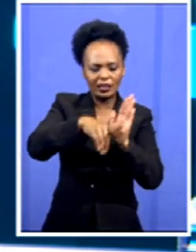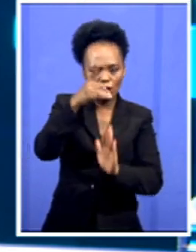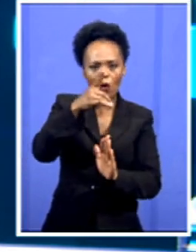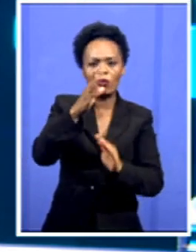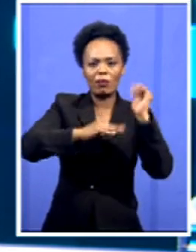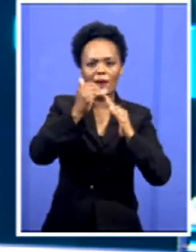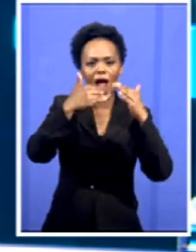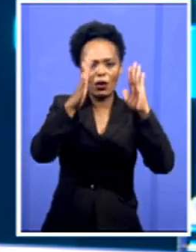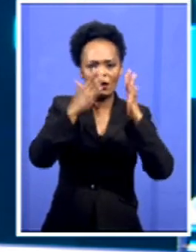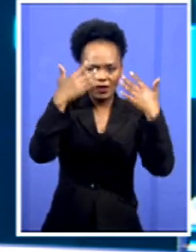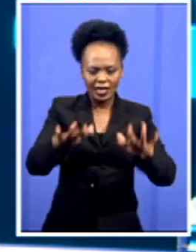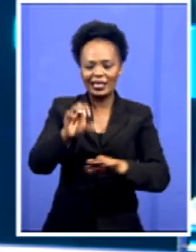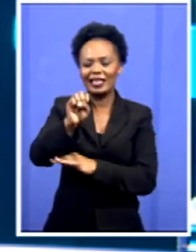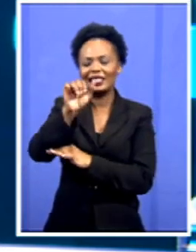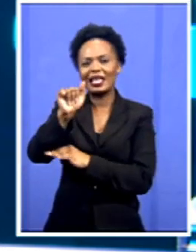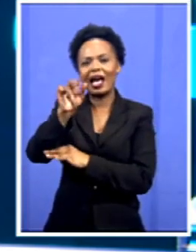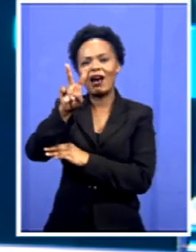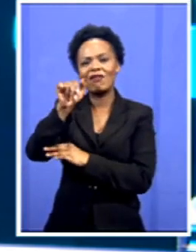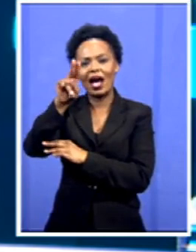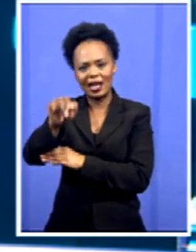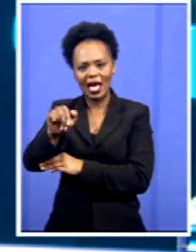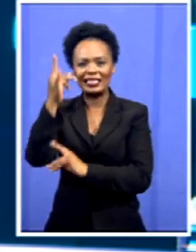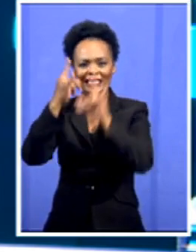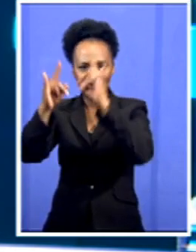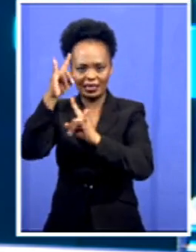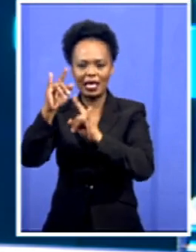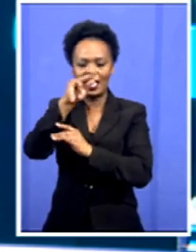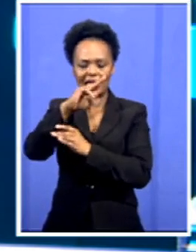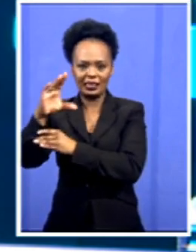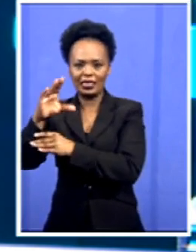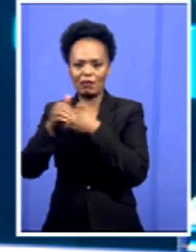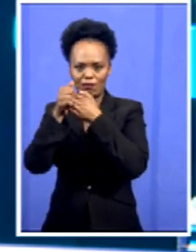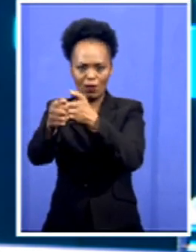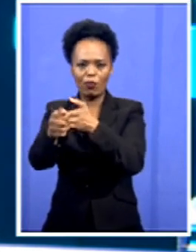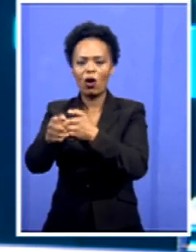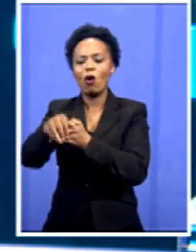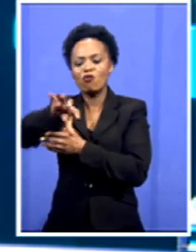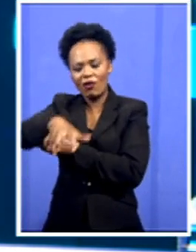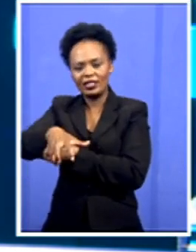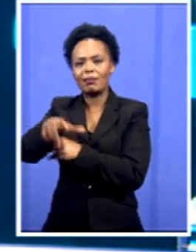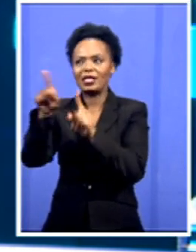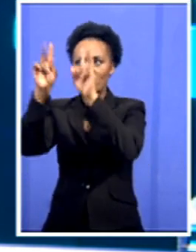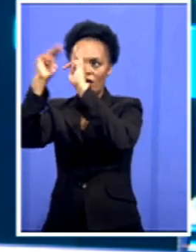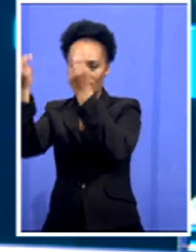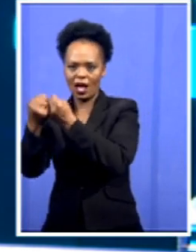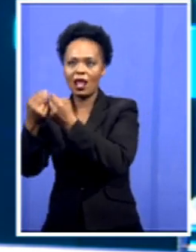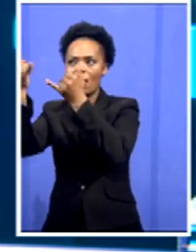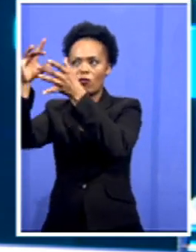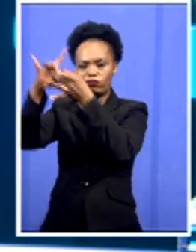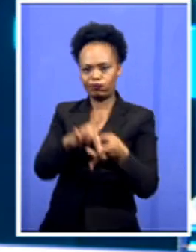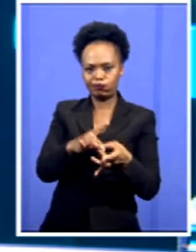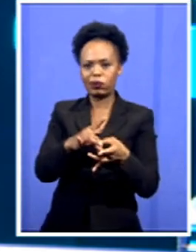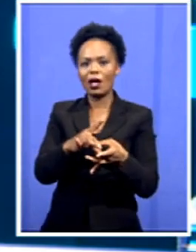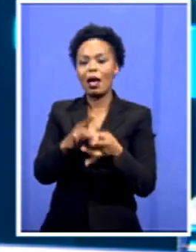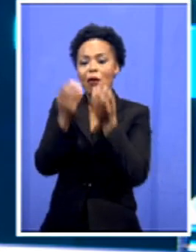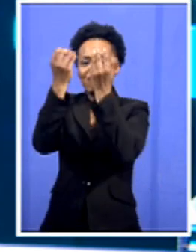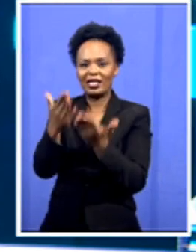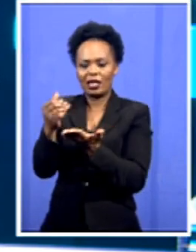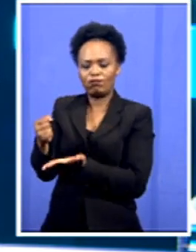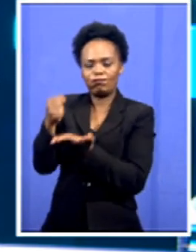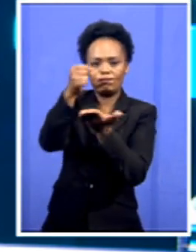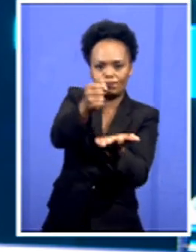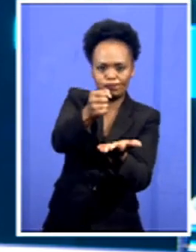Savannah City, where the ANC-led government in province and nationally have been able to bring in the budget there and